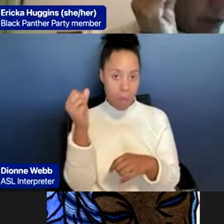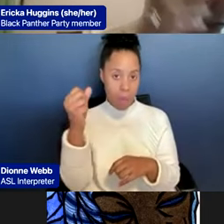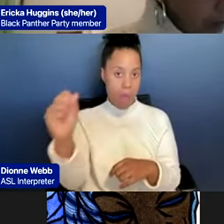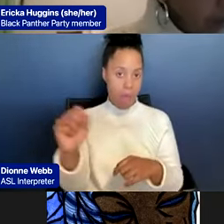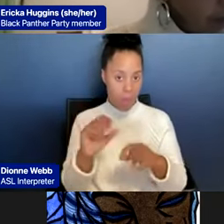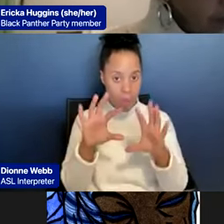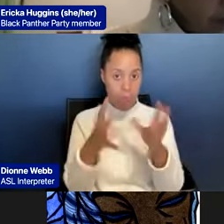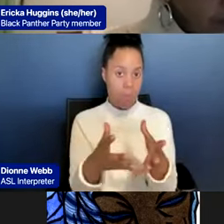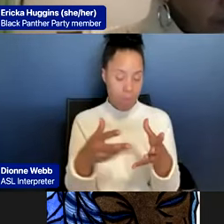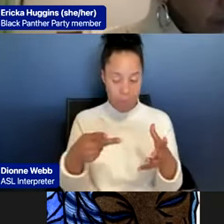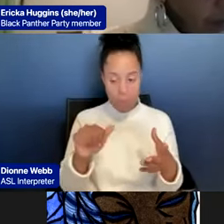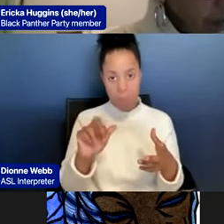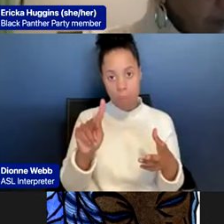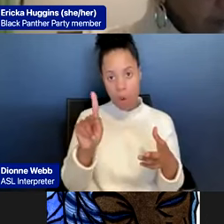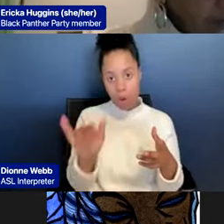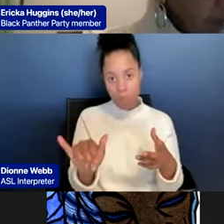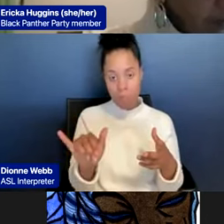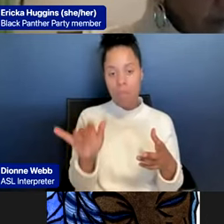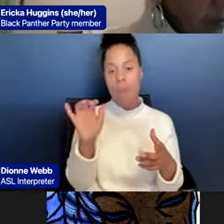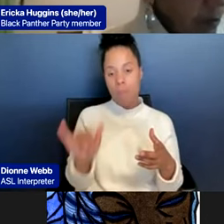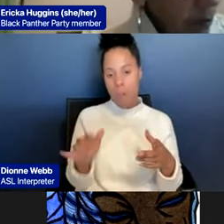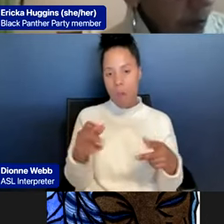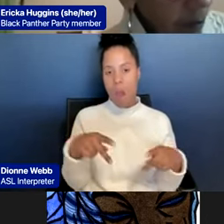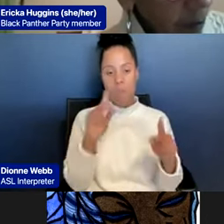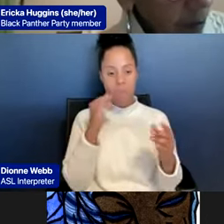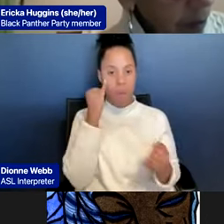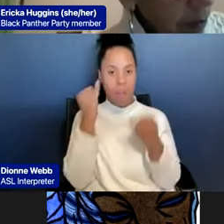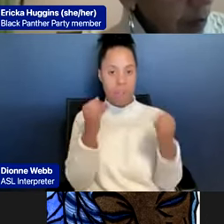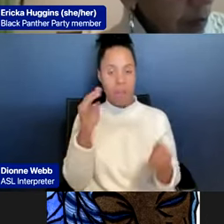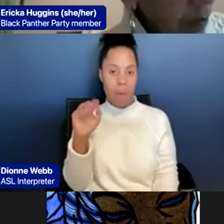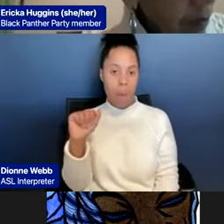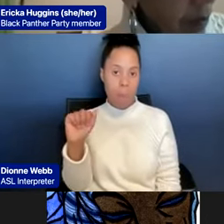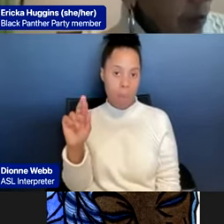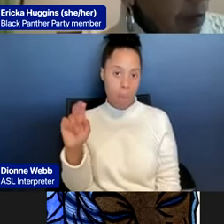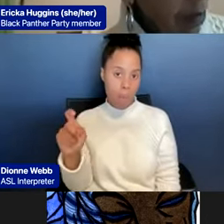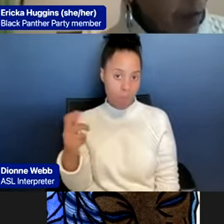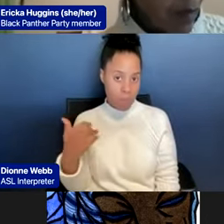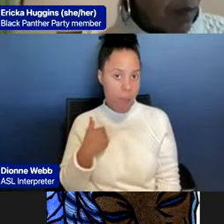development of the idea that Marx had, that the educator must be educated.